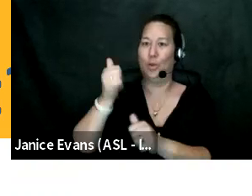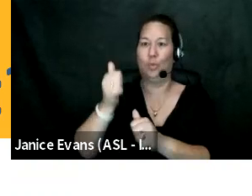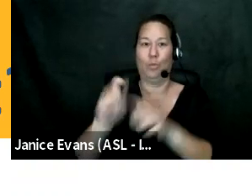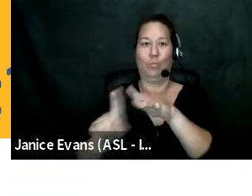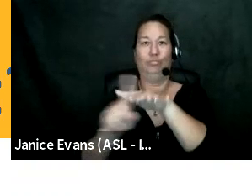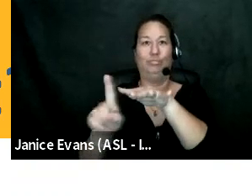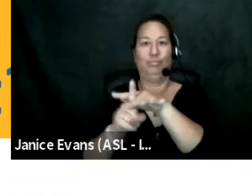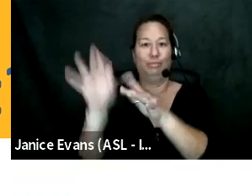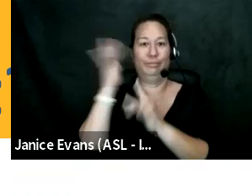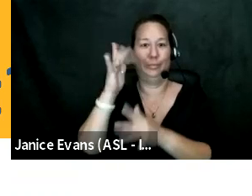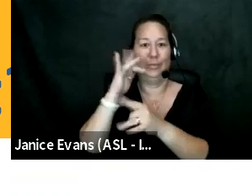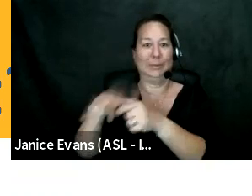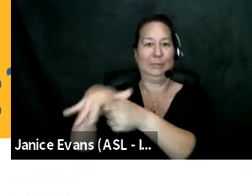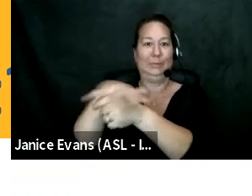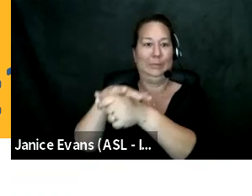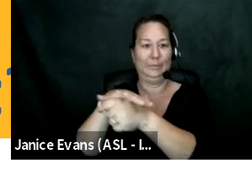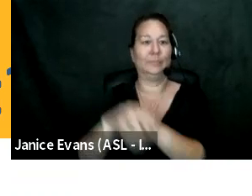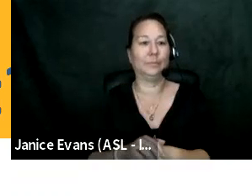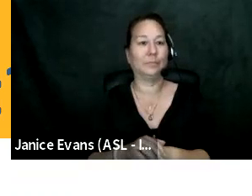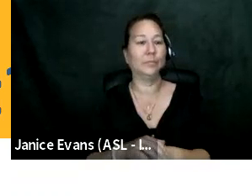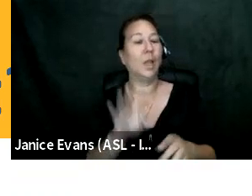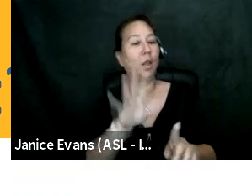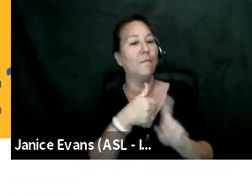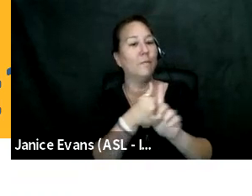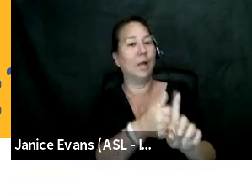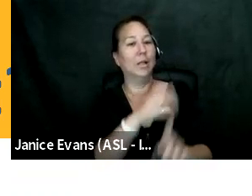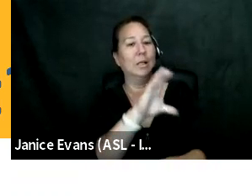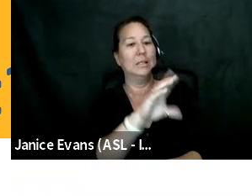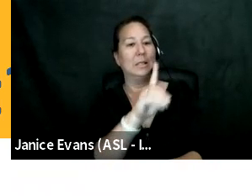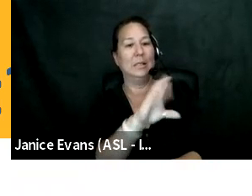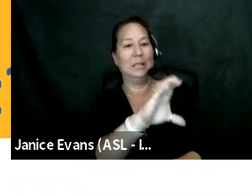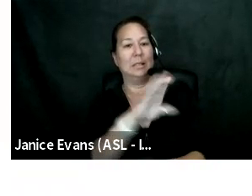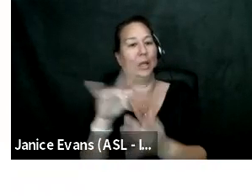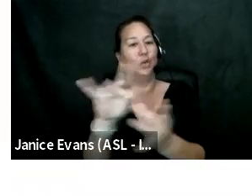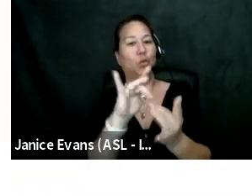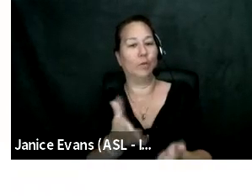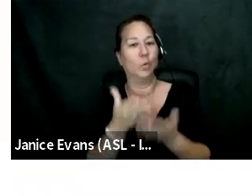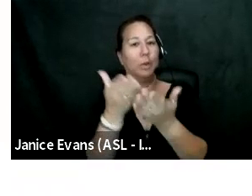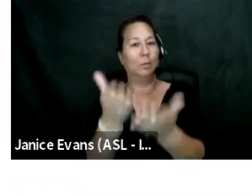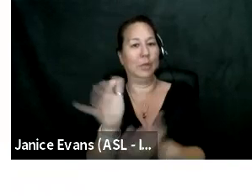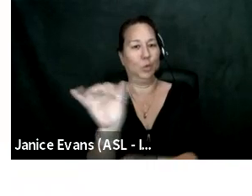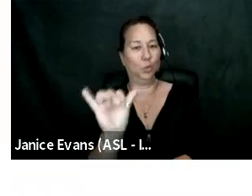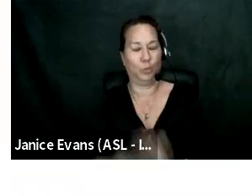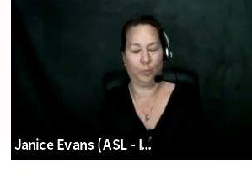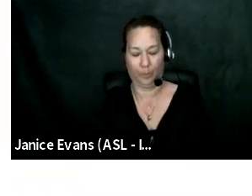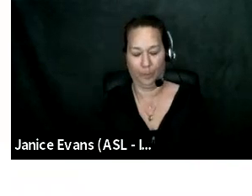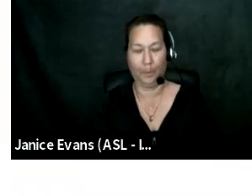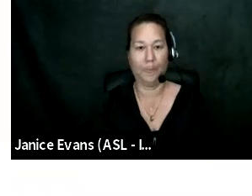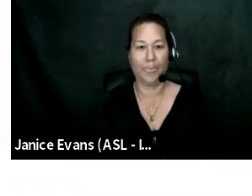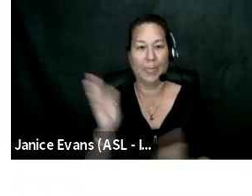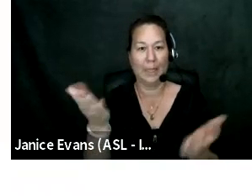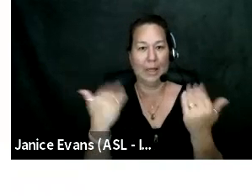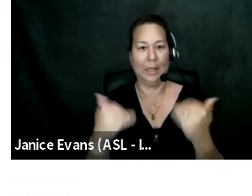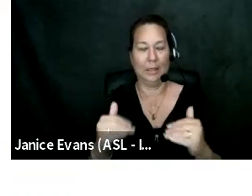pre and post travel measures. Next slide. Next slide. There are